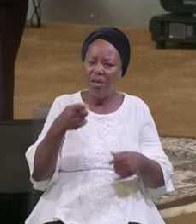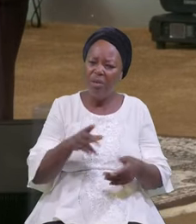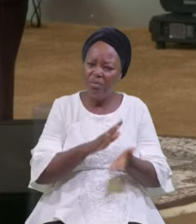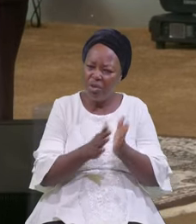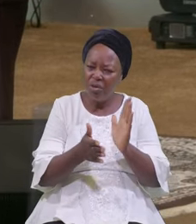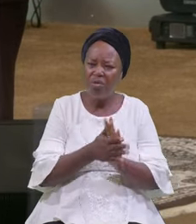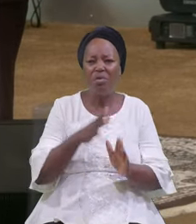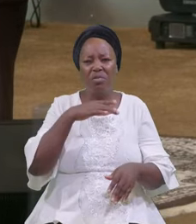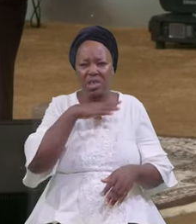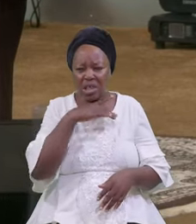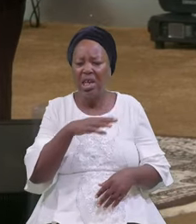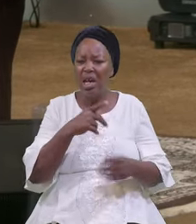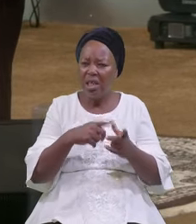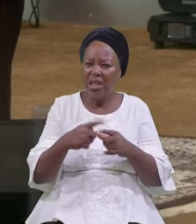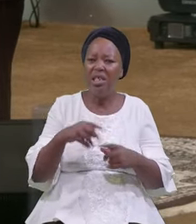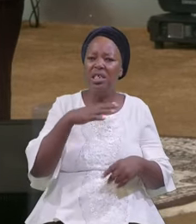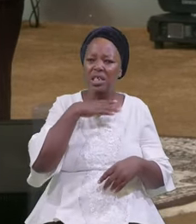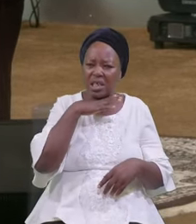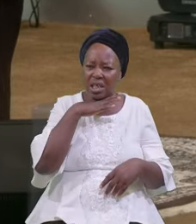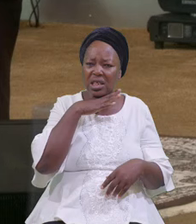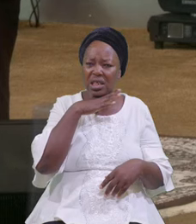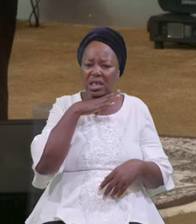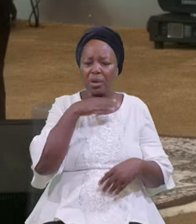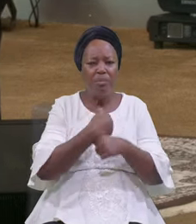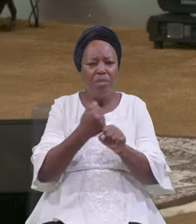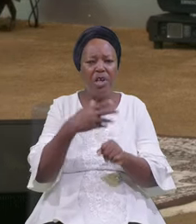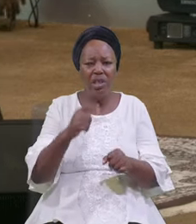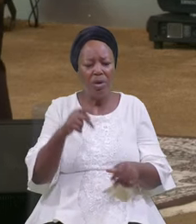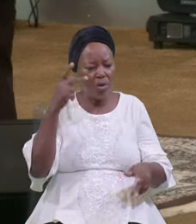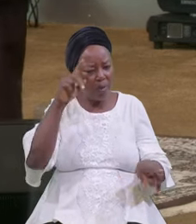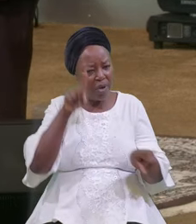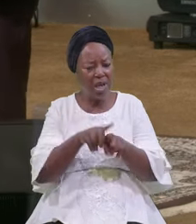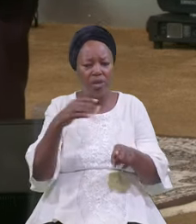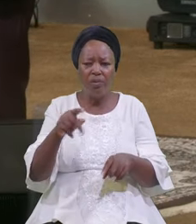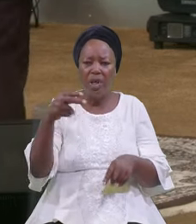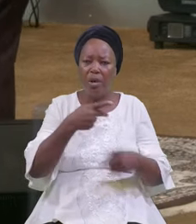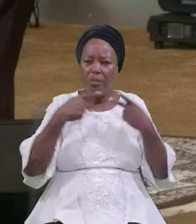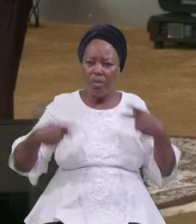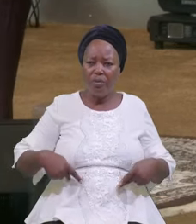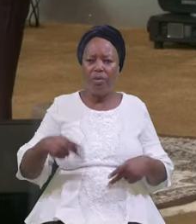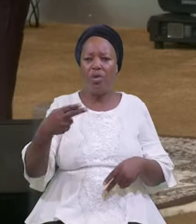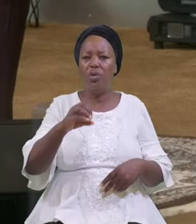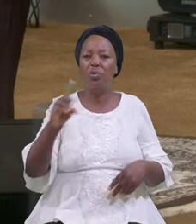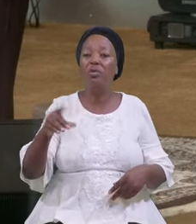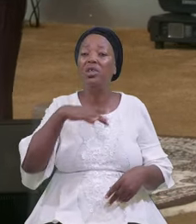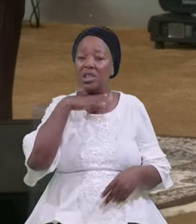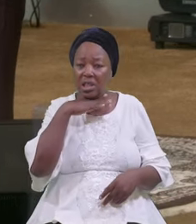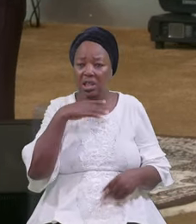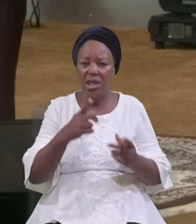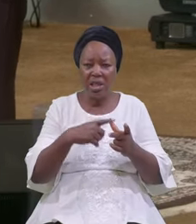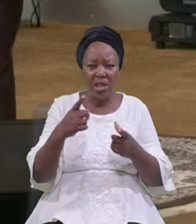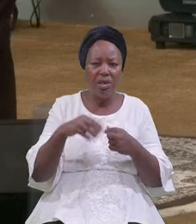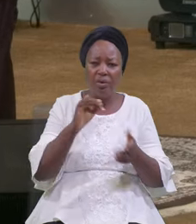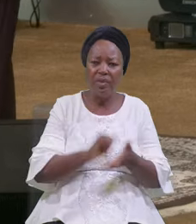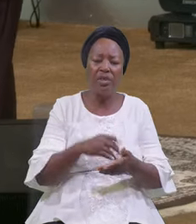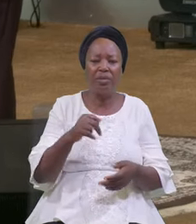the covenant of the priesthood, they defiled the covenant of the Levites. Then he